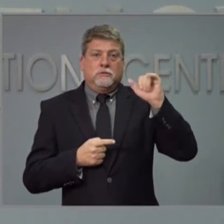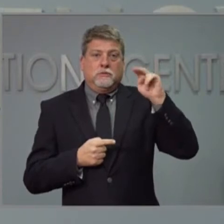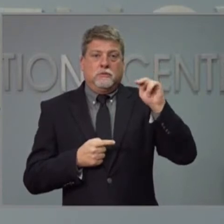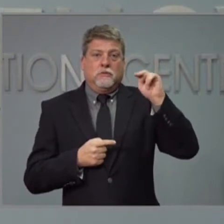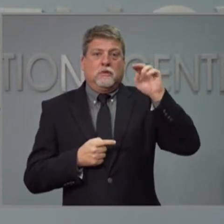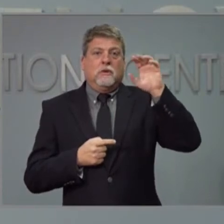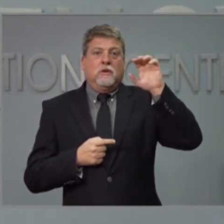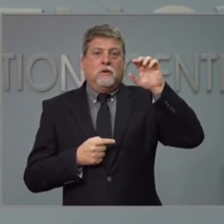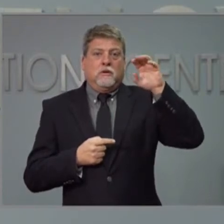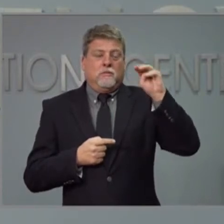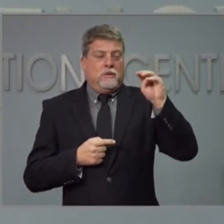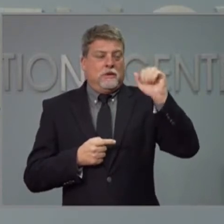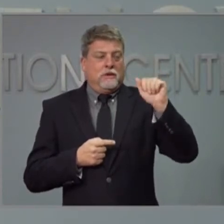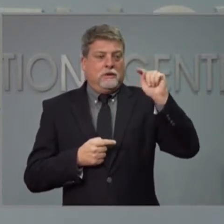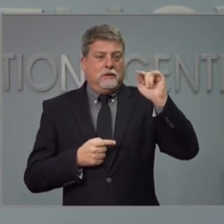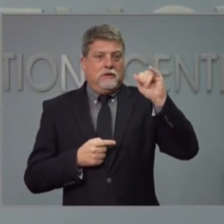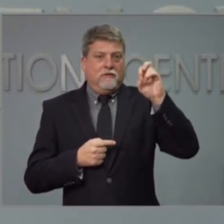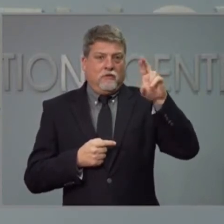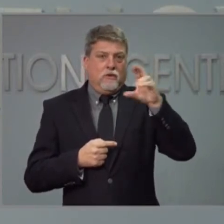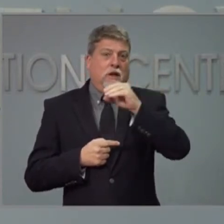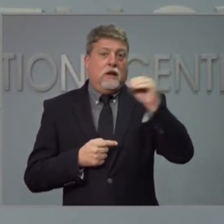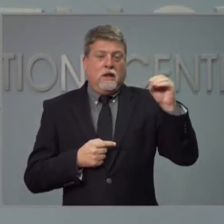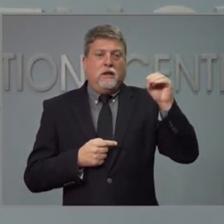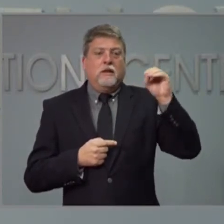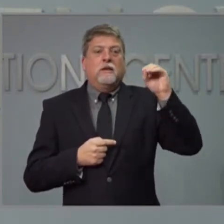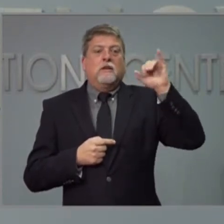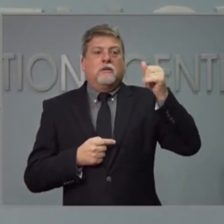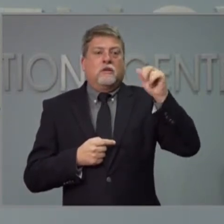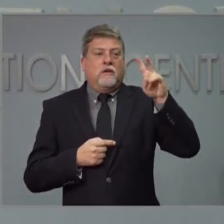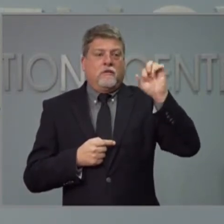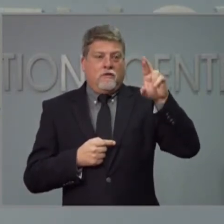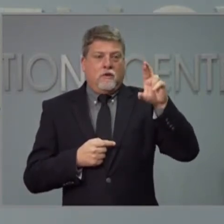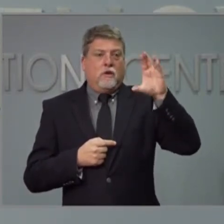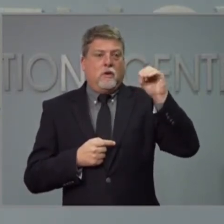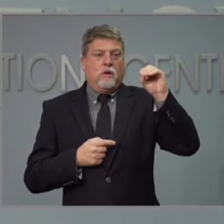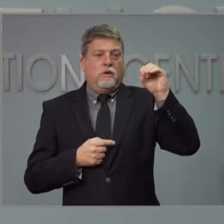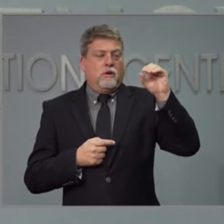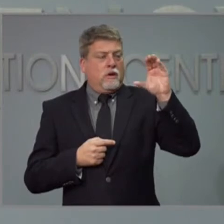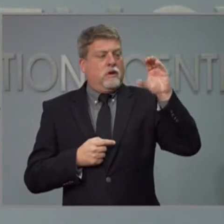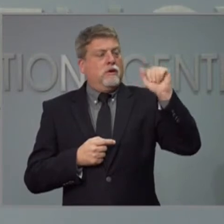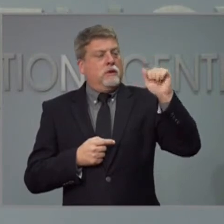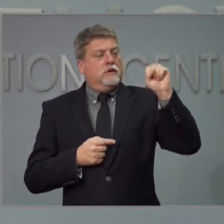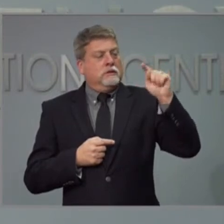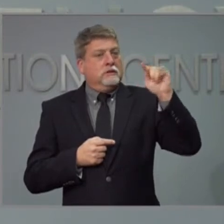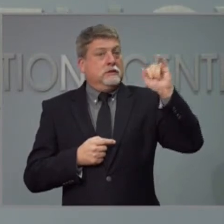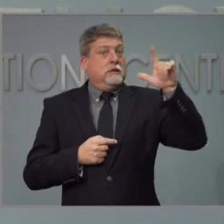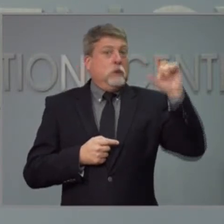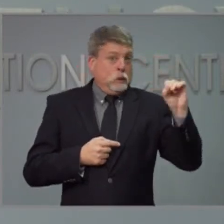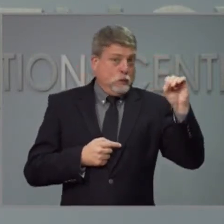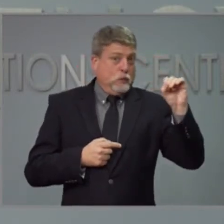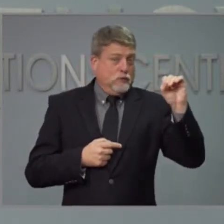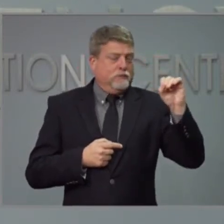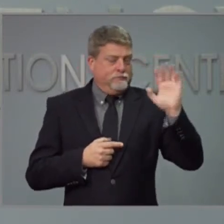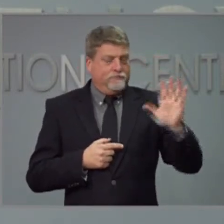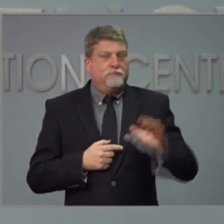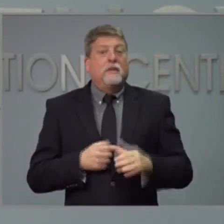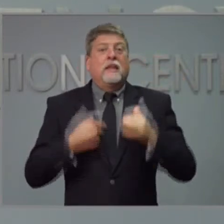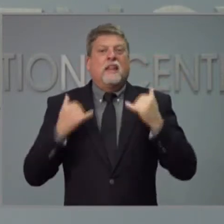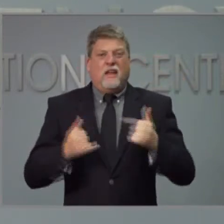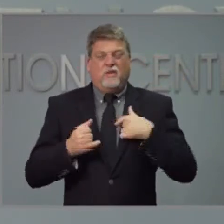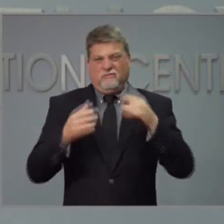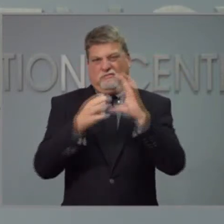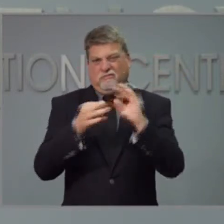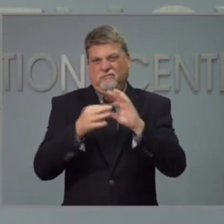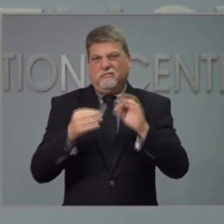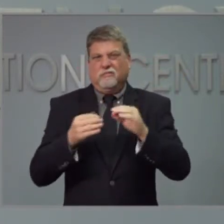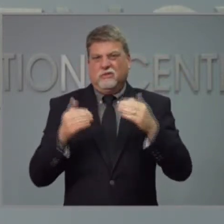2 changes being made to our public dashboard that will have a significant impact on tomorrow's numbers. The first